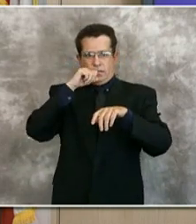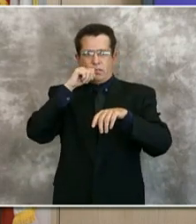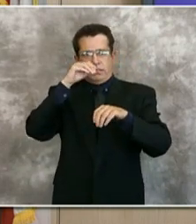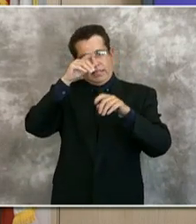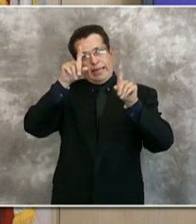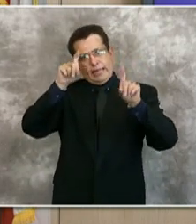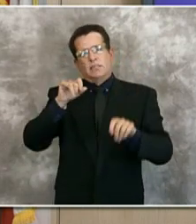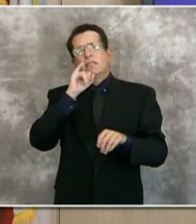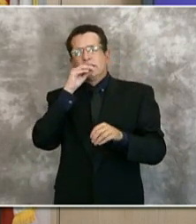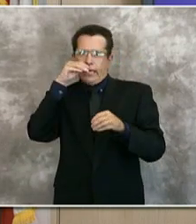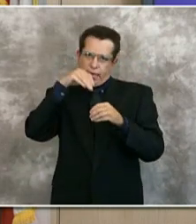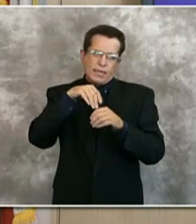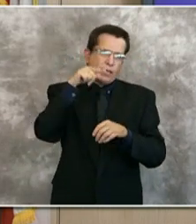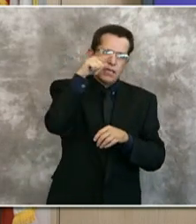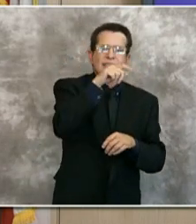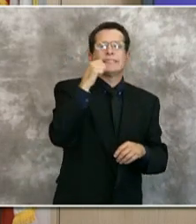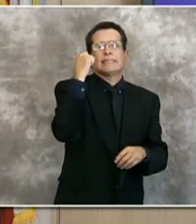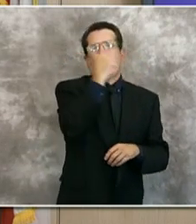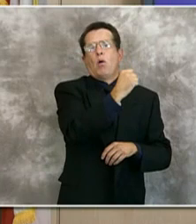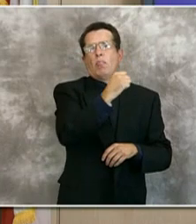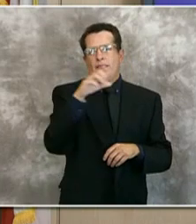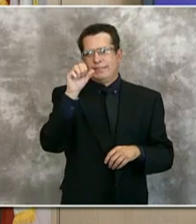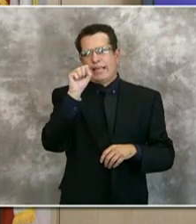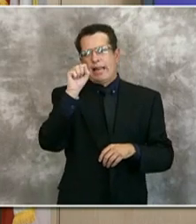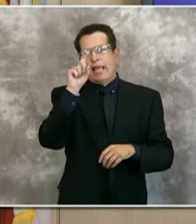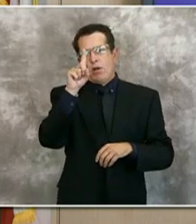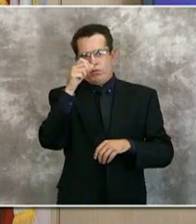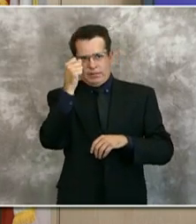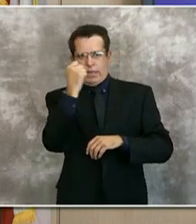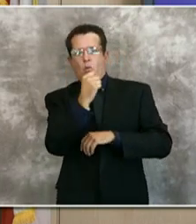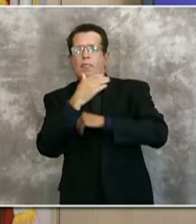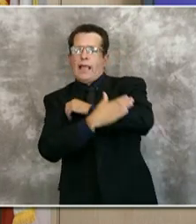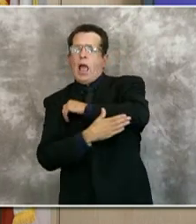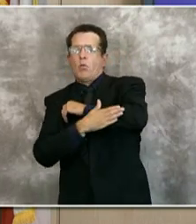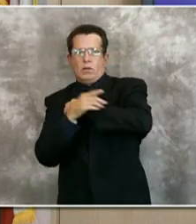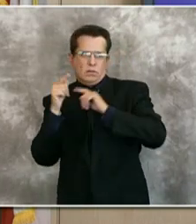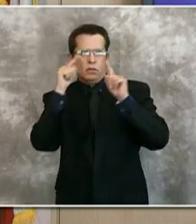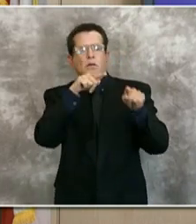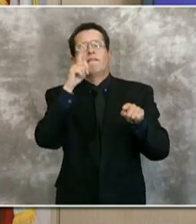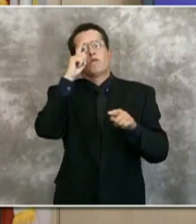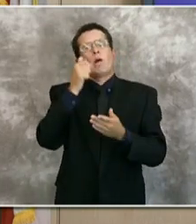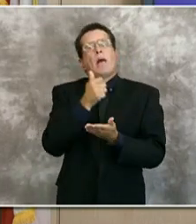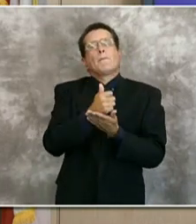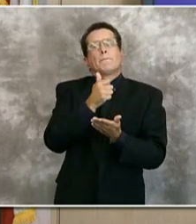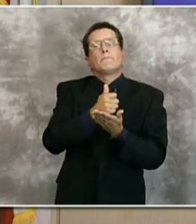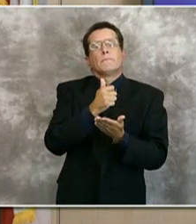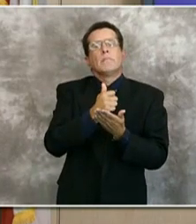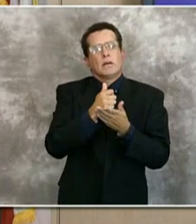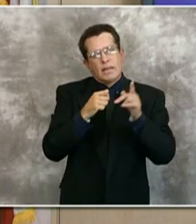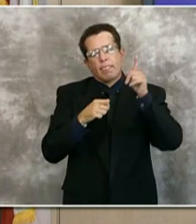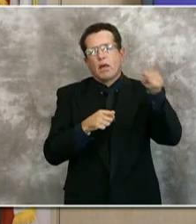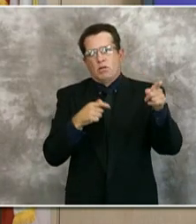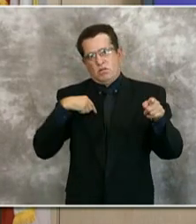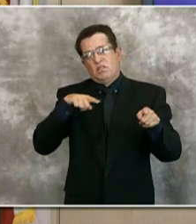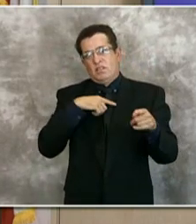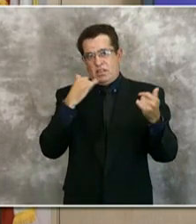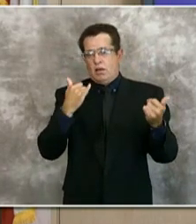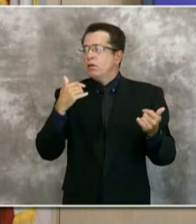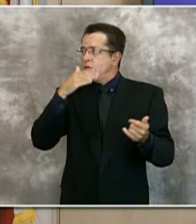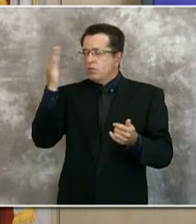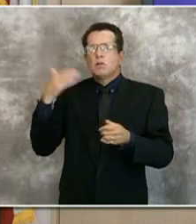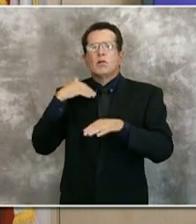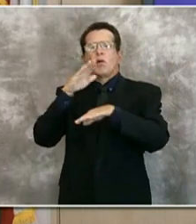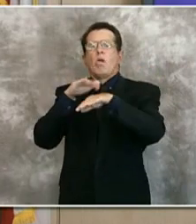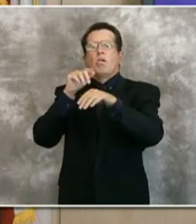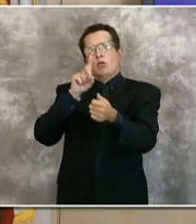County are in South County in order to help address that particular issue. But let me ask Dr. Wooten if she'd like to come up and elaborate